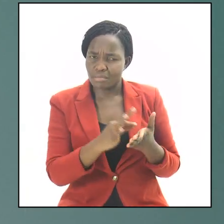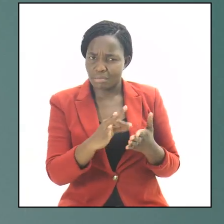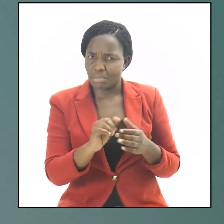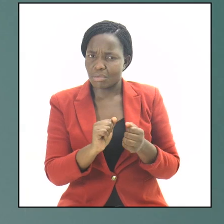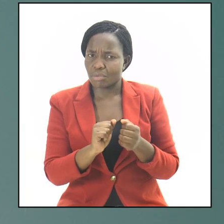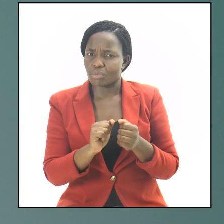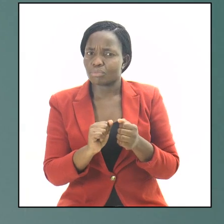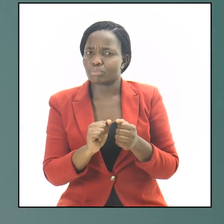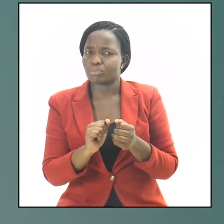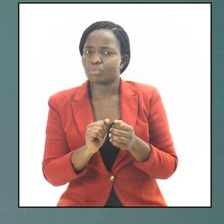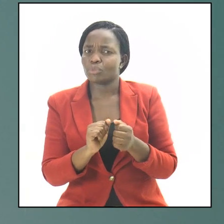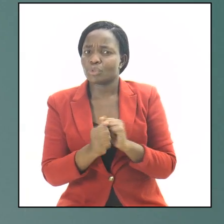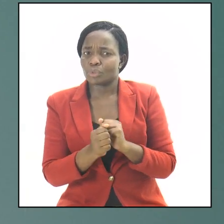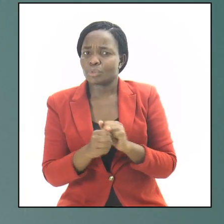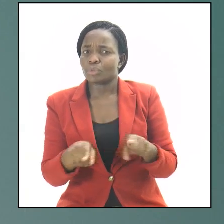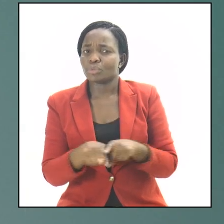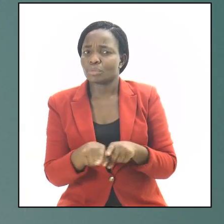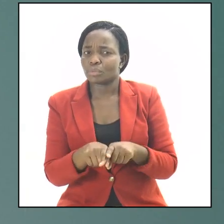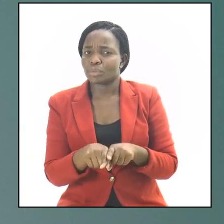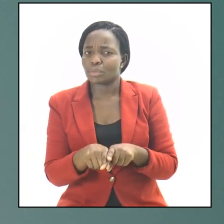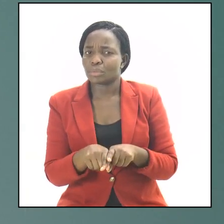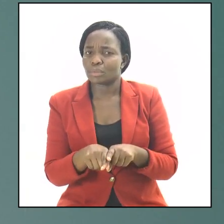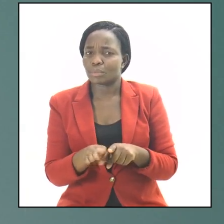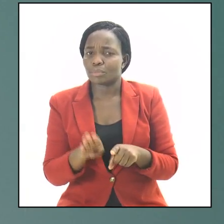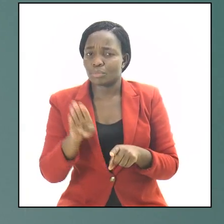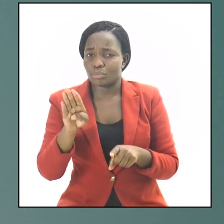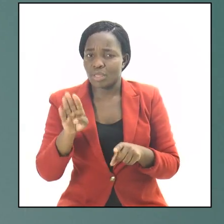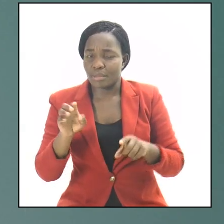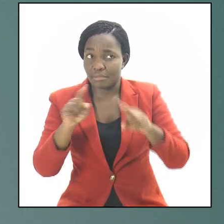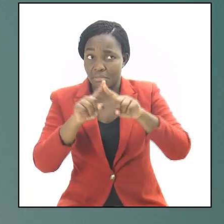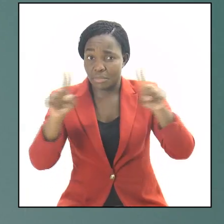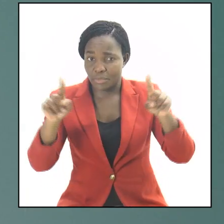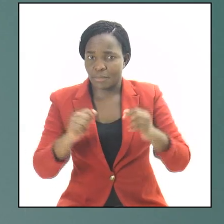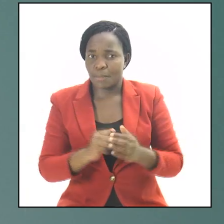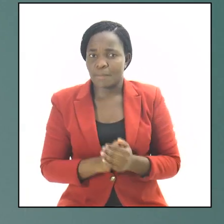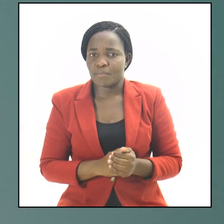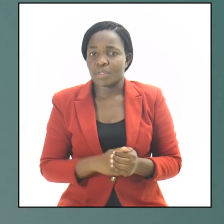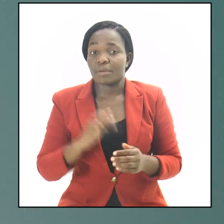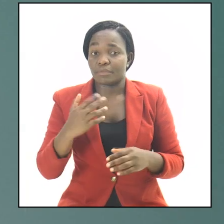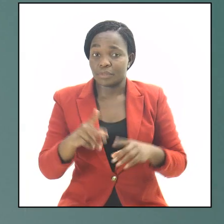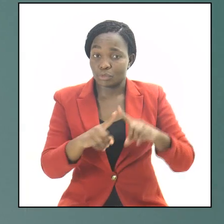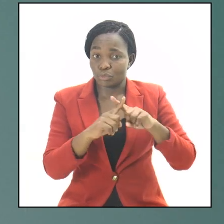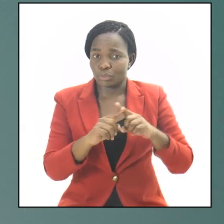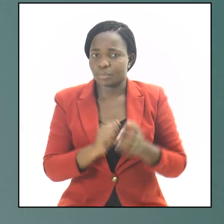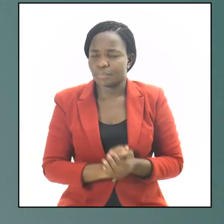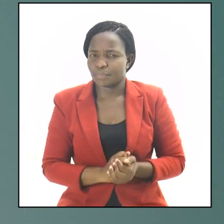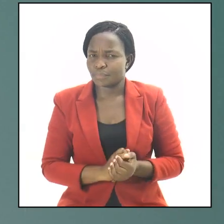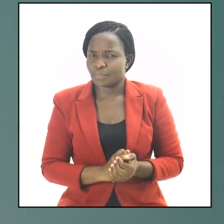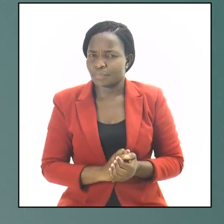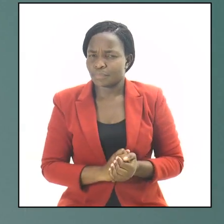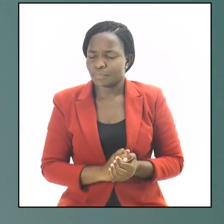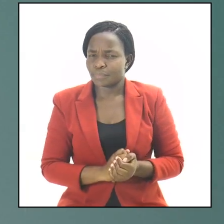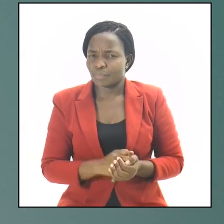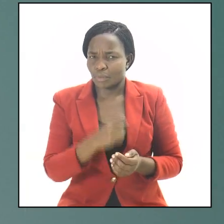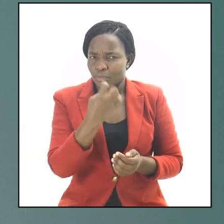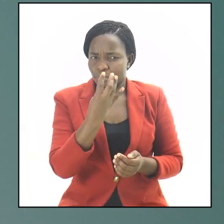base, which is the same as the length, times the perpendicular height of the parallelogram. That is